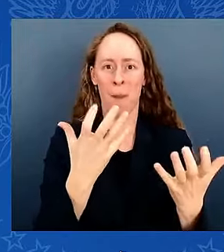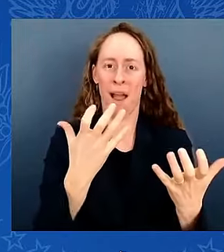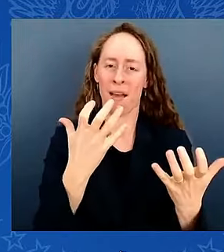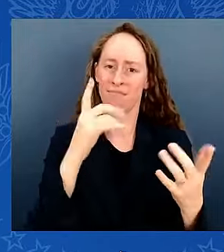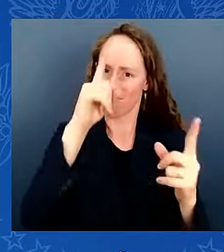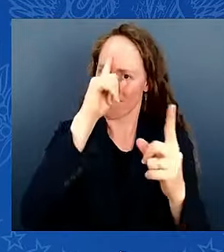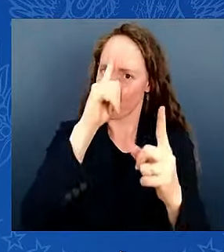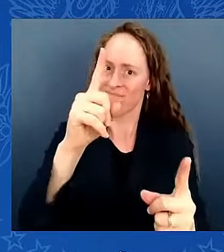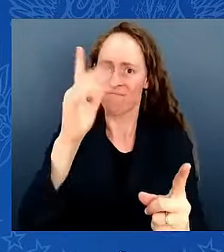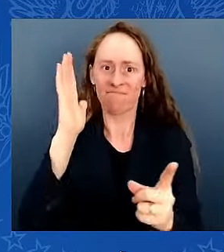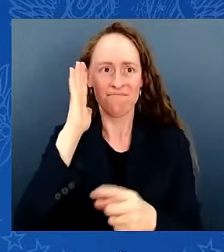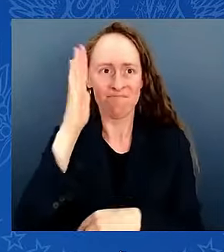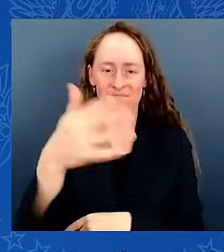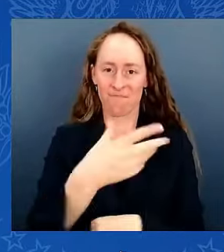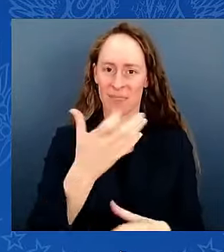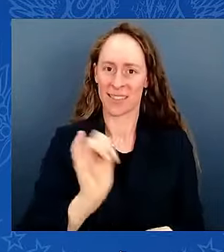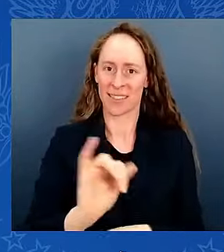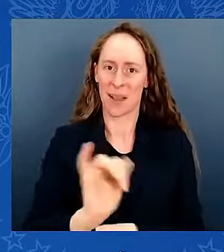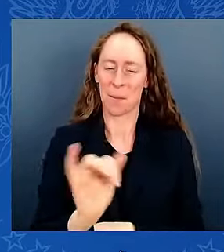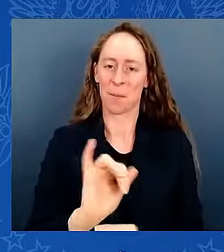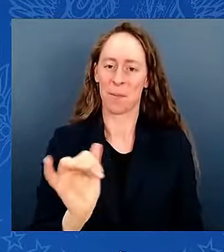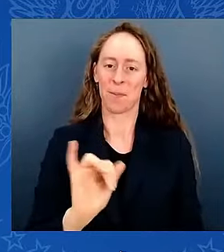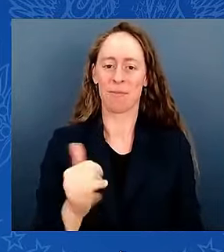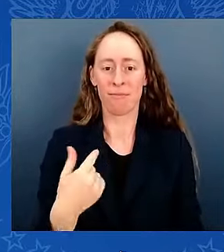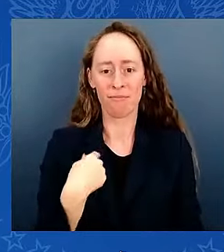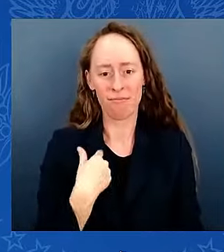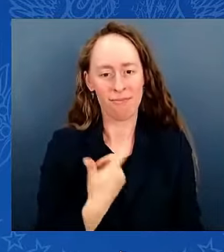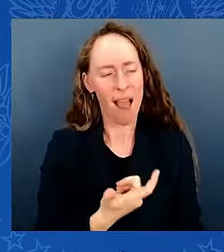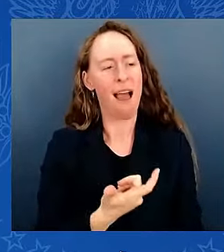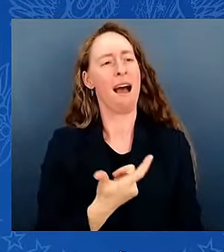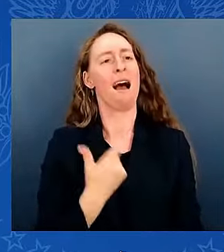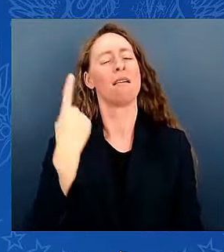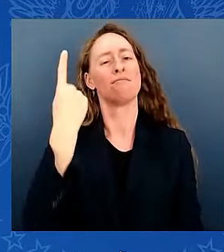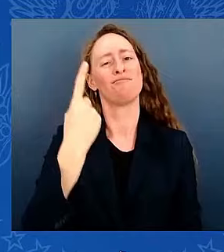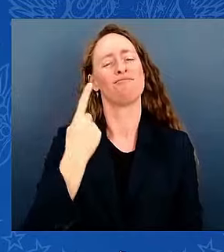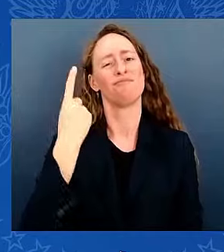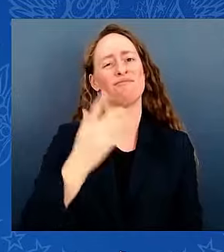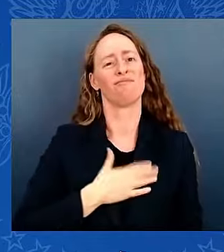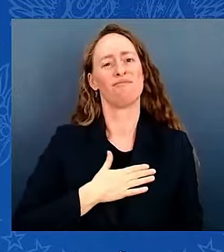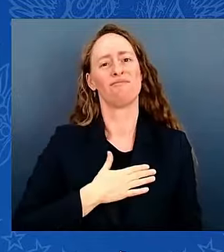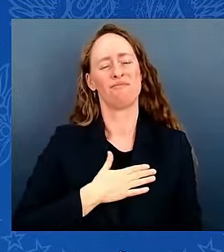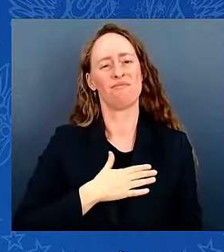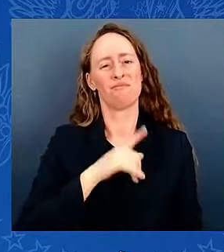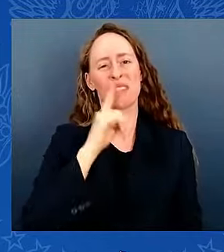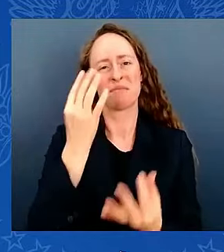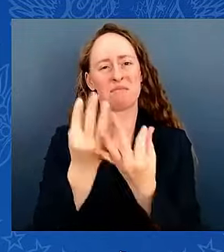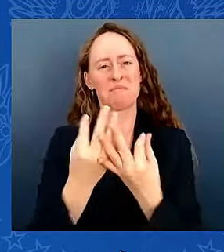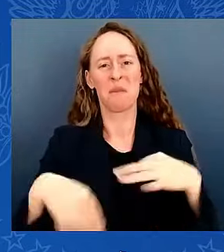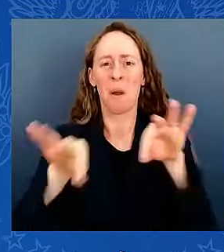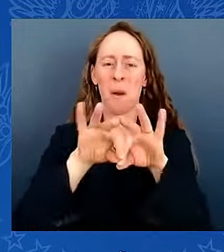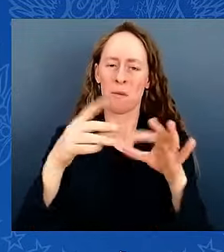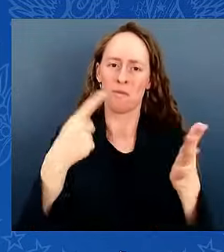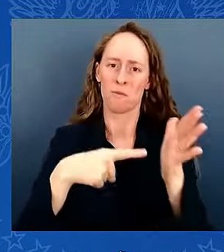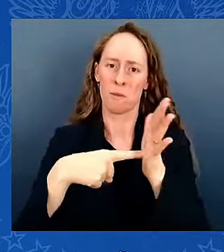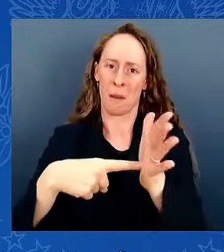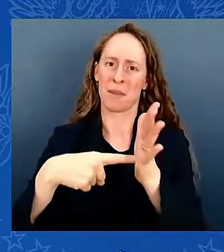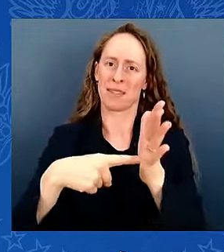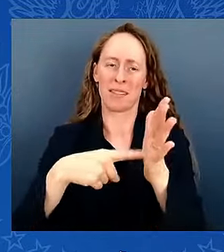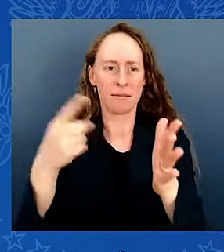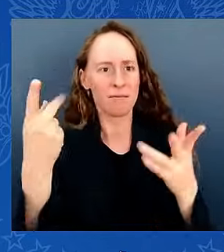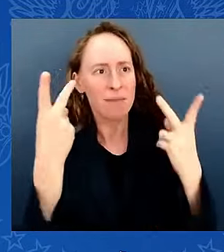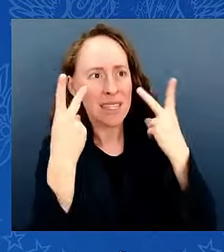reinforced for me that representation matters. It matters to our kids and makes